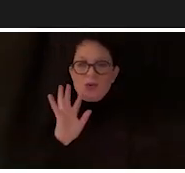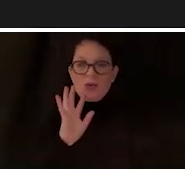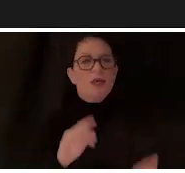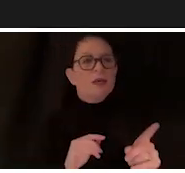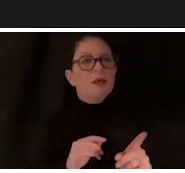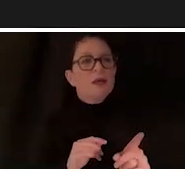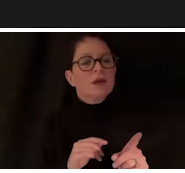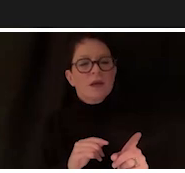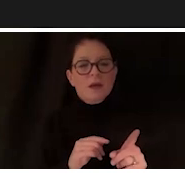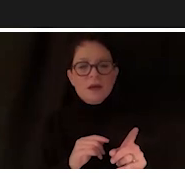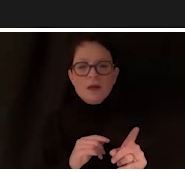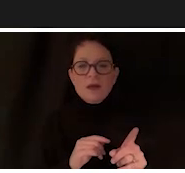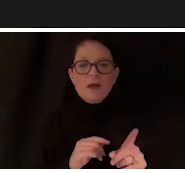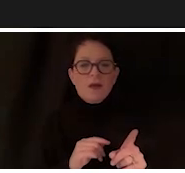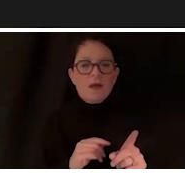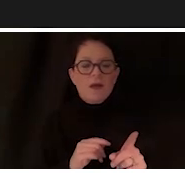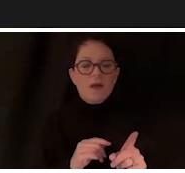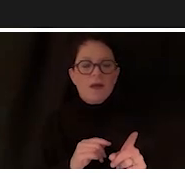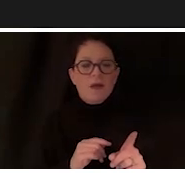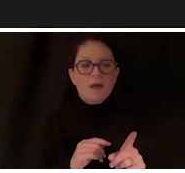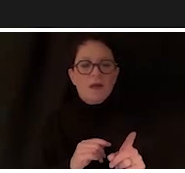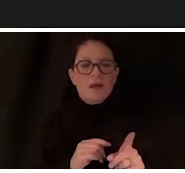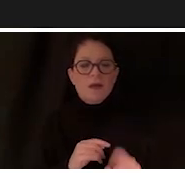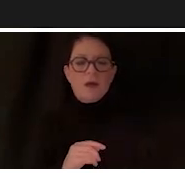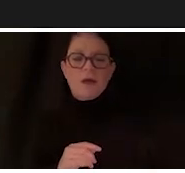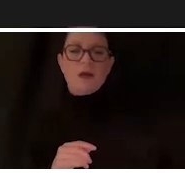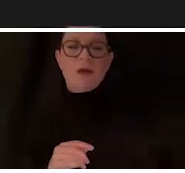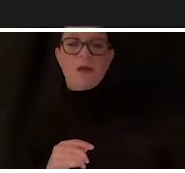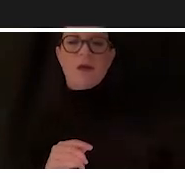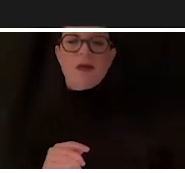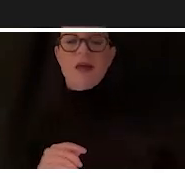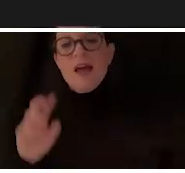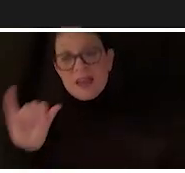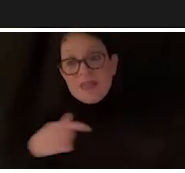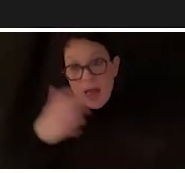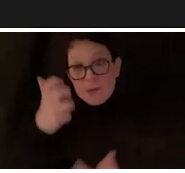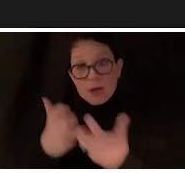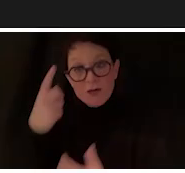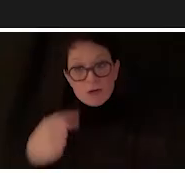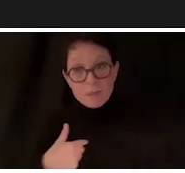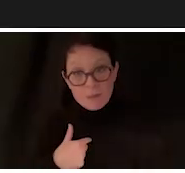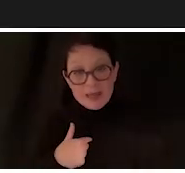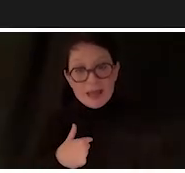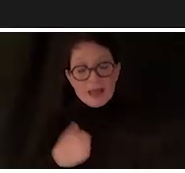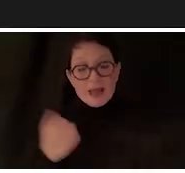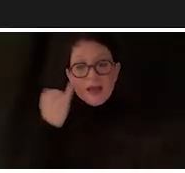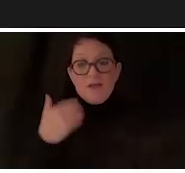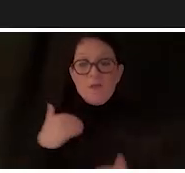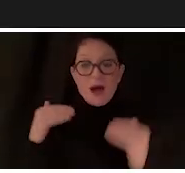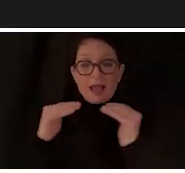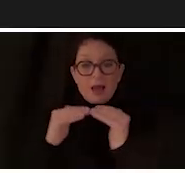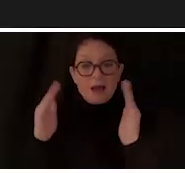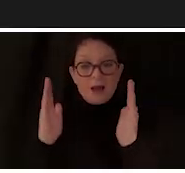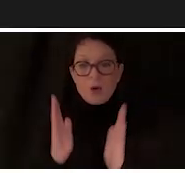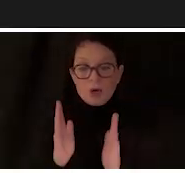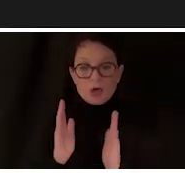January 14th, could that be something for me and my co-workers as peer